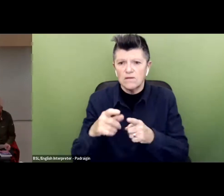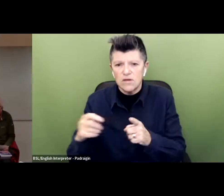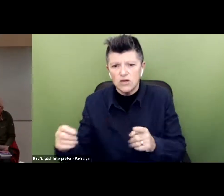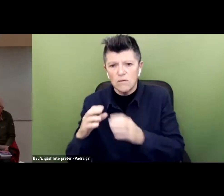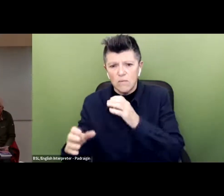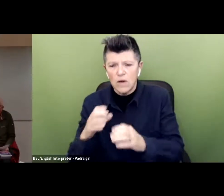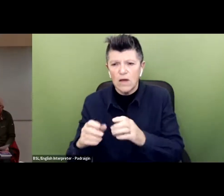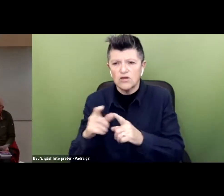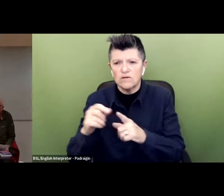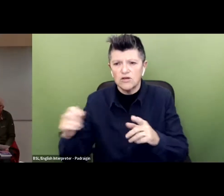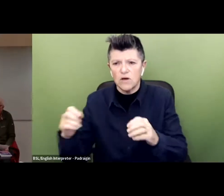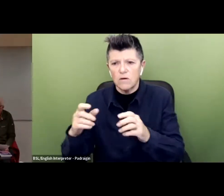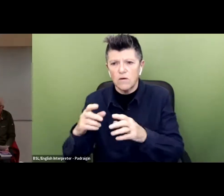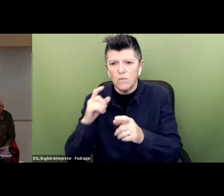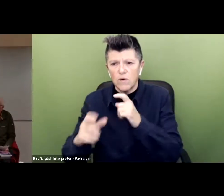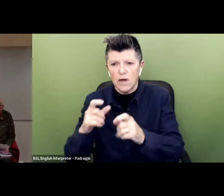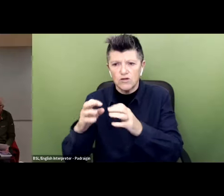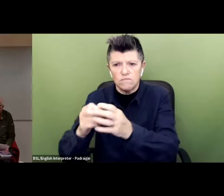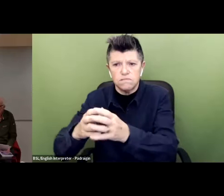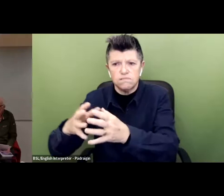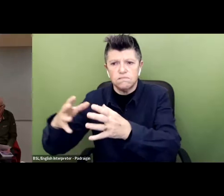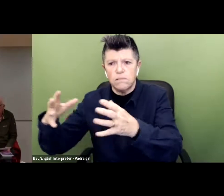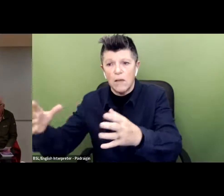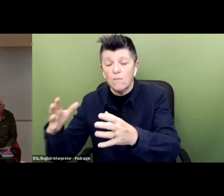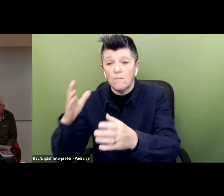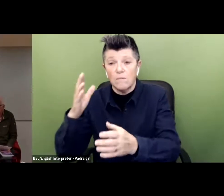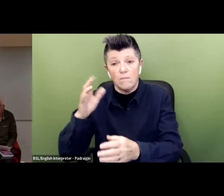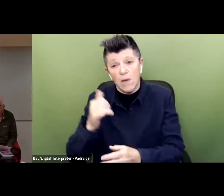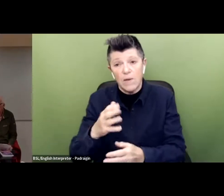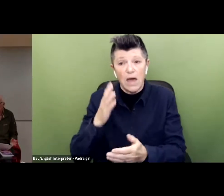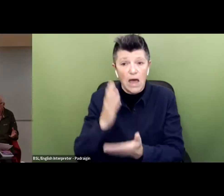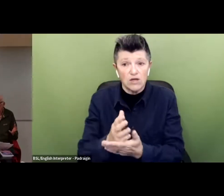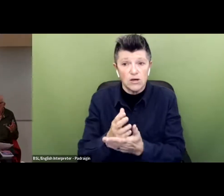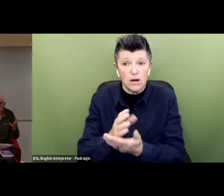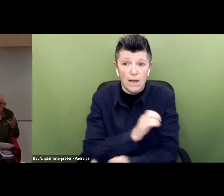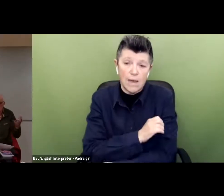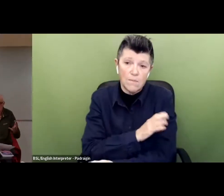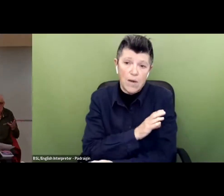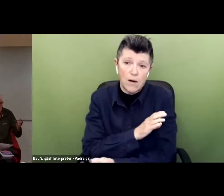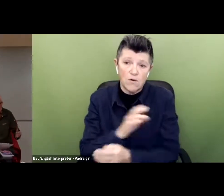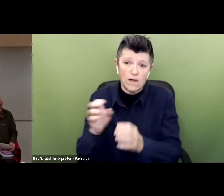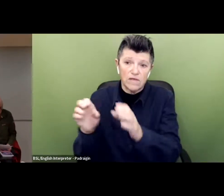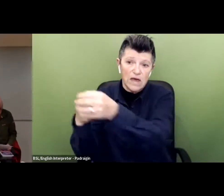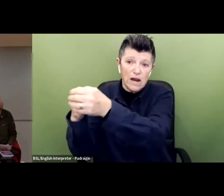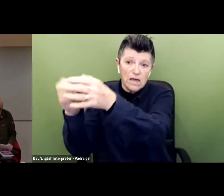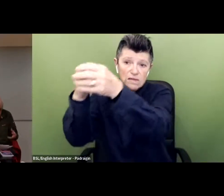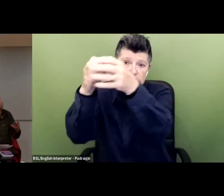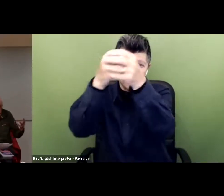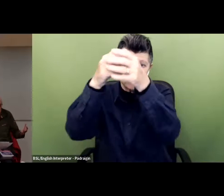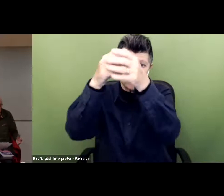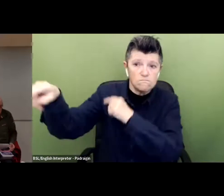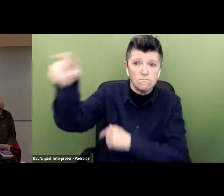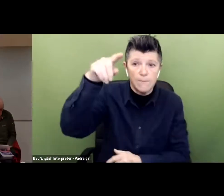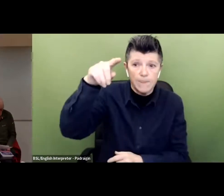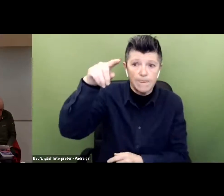communication of various kinds may actually be empowering elites or powerful people more than the